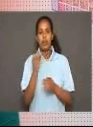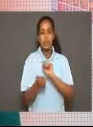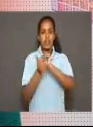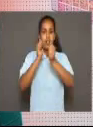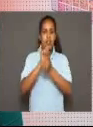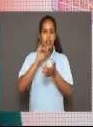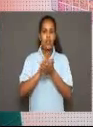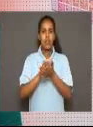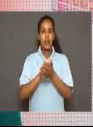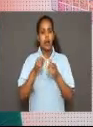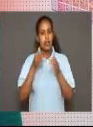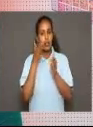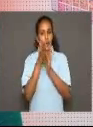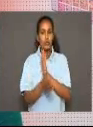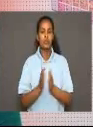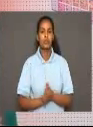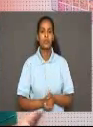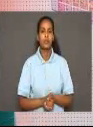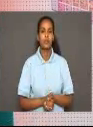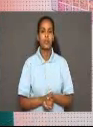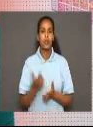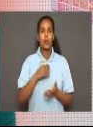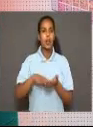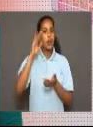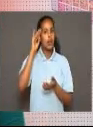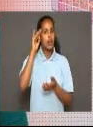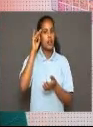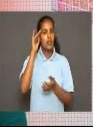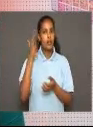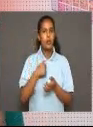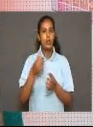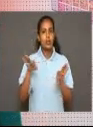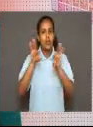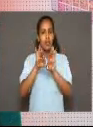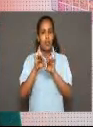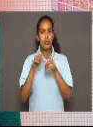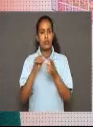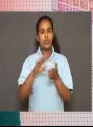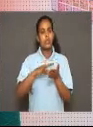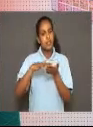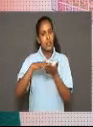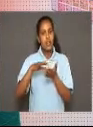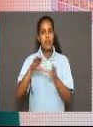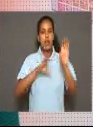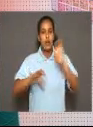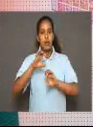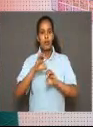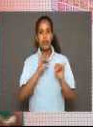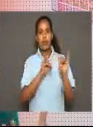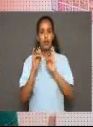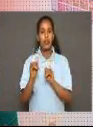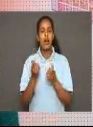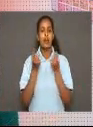changes that it undergoes. We learned that we need to study chemistry in order